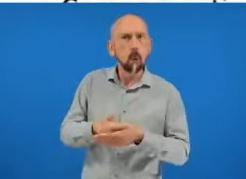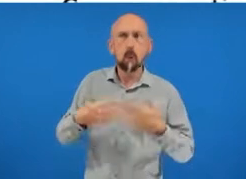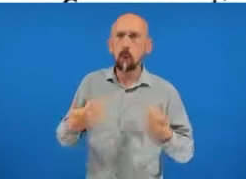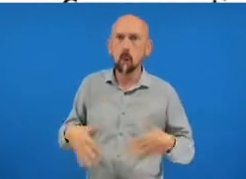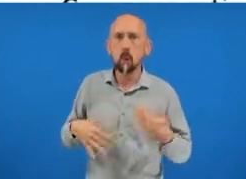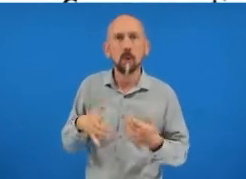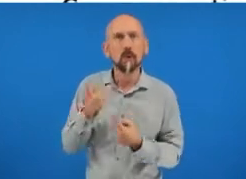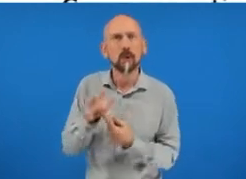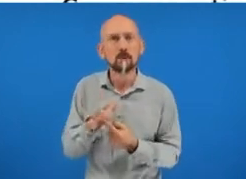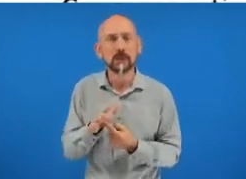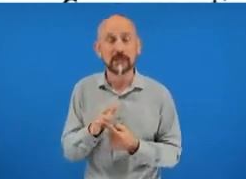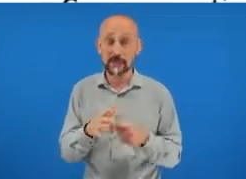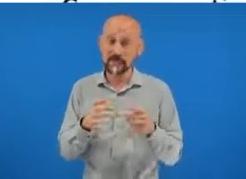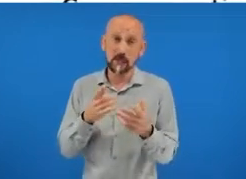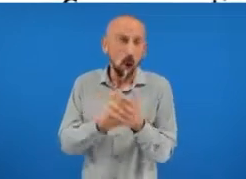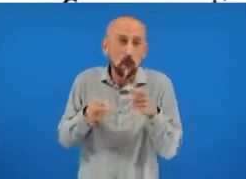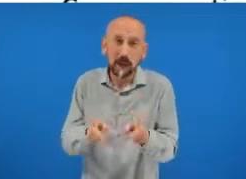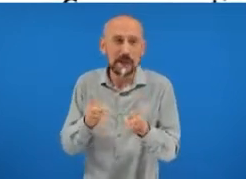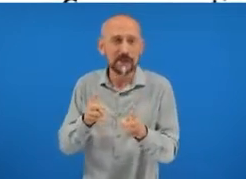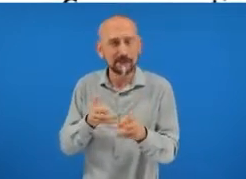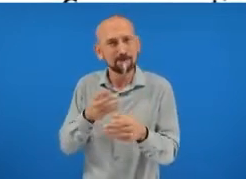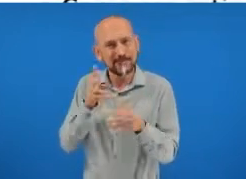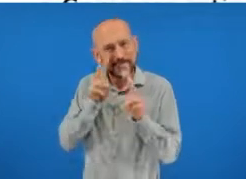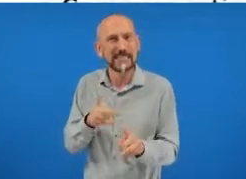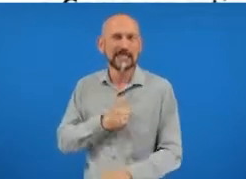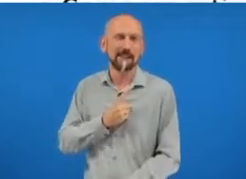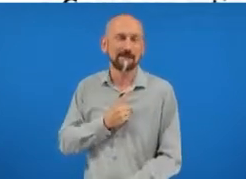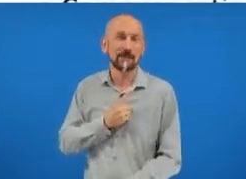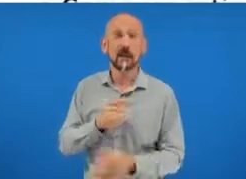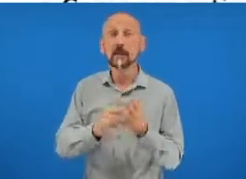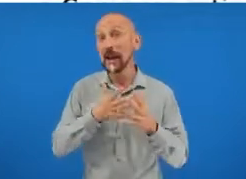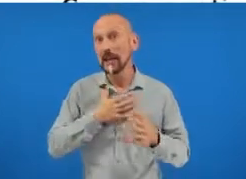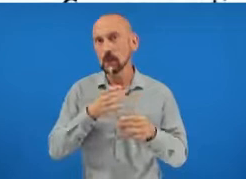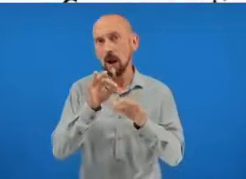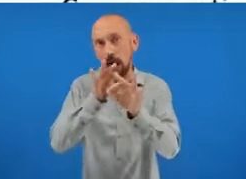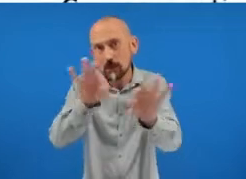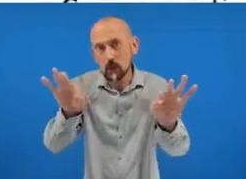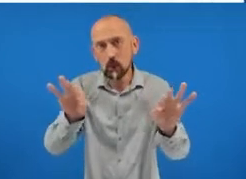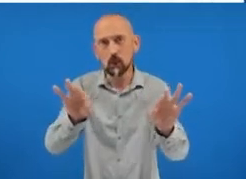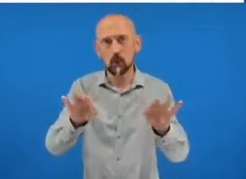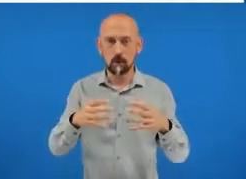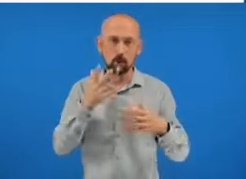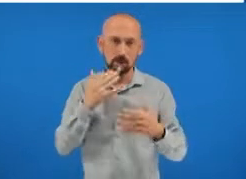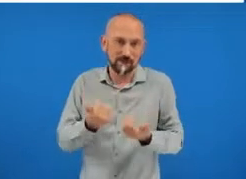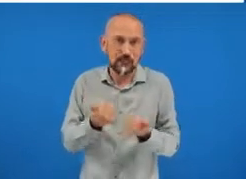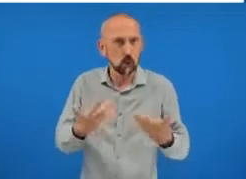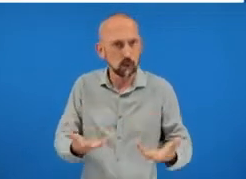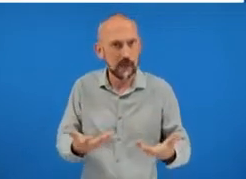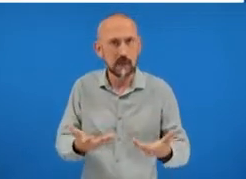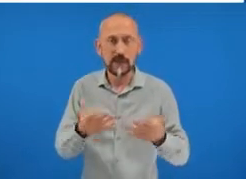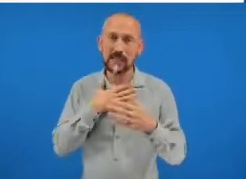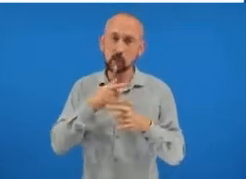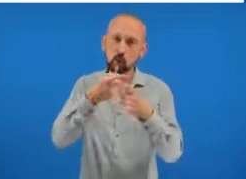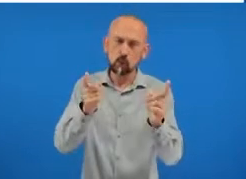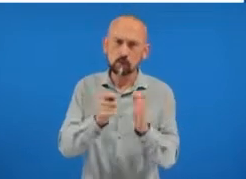from discovering it for yourself. So therefore, what I'd like to ask you to do as you finish up today is to take a moment just to write down any